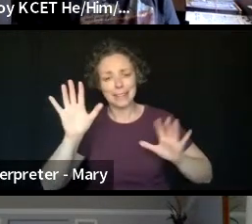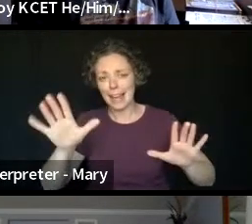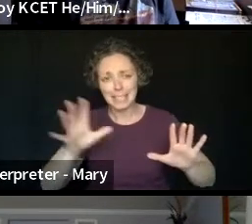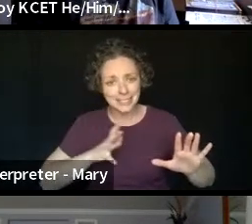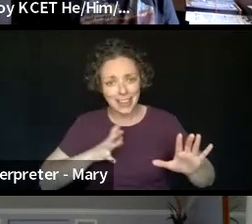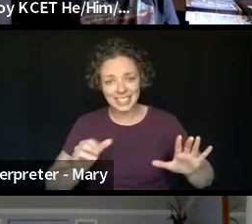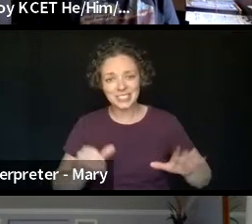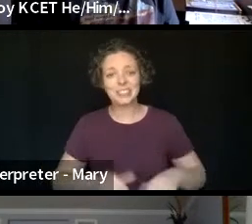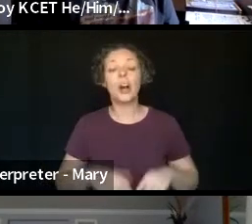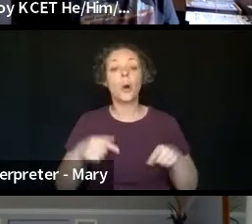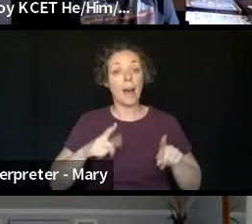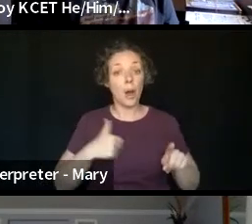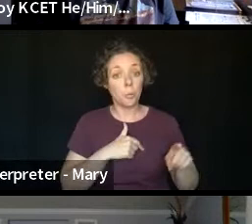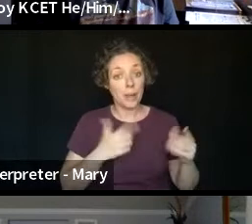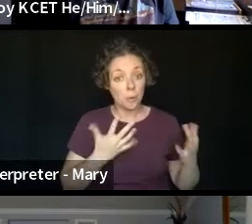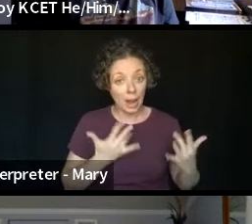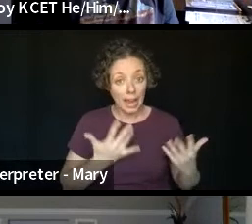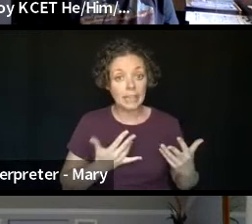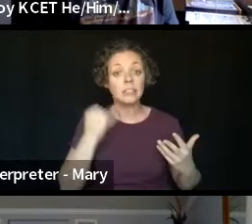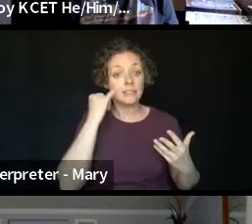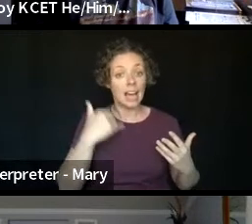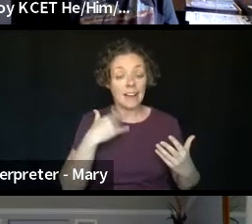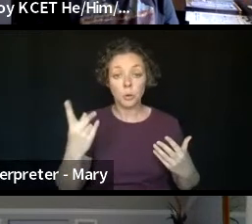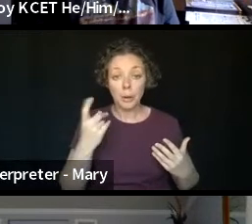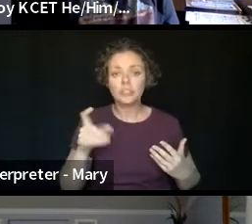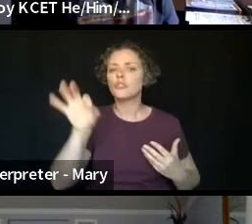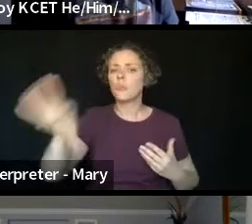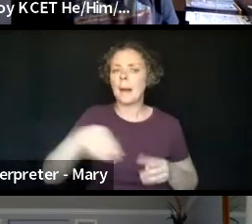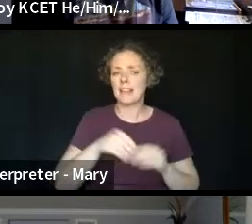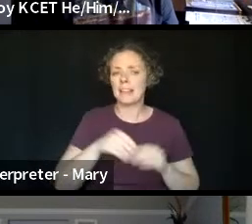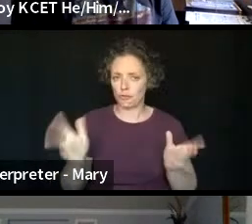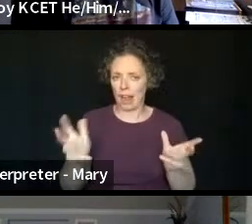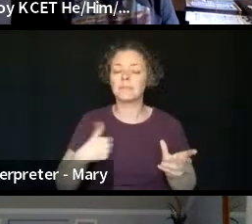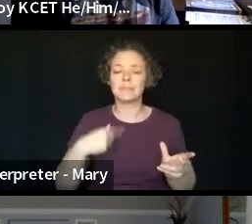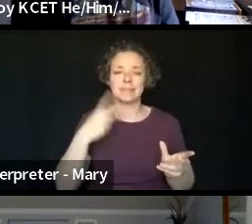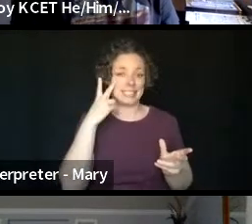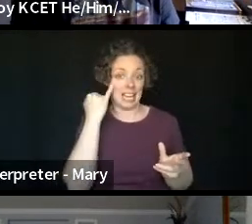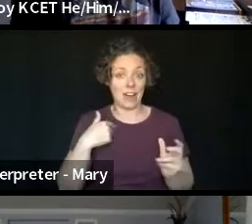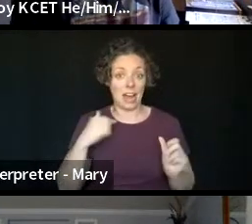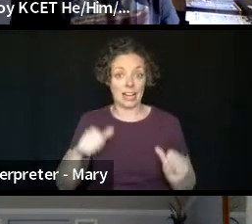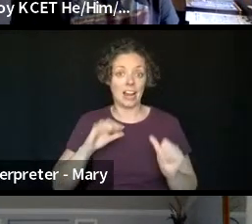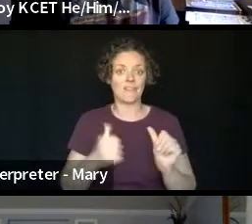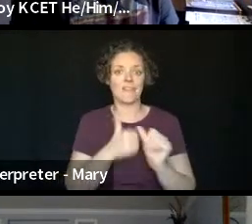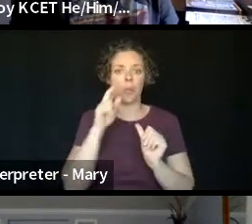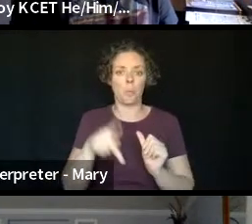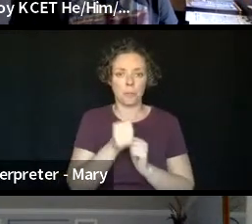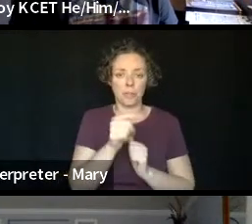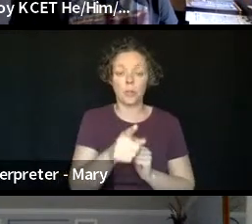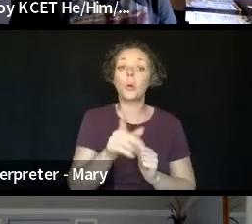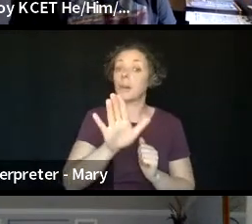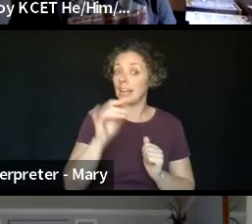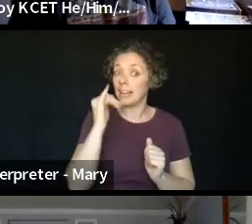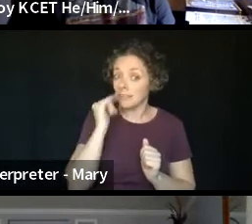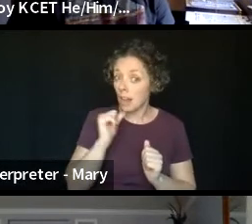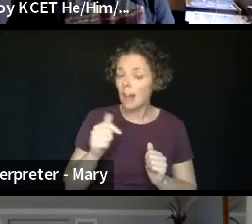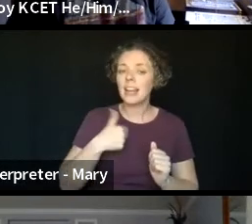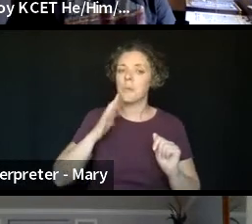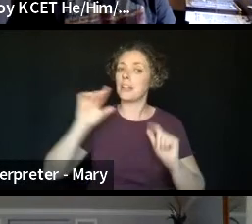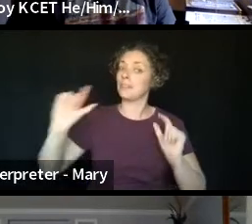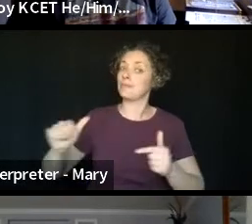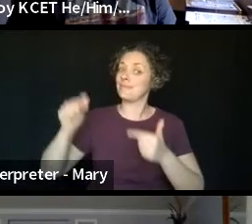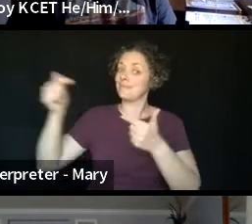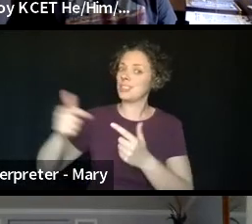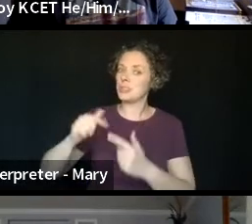wait, if you have a question, throw it in the chat maybe, and I'll see what I can do to follow up with you. Otherwise, I will hand it over to Dr. Jimena